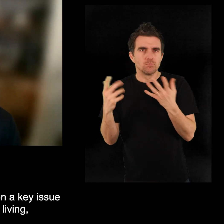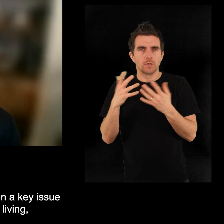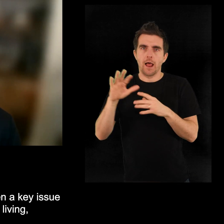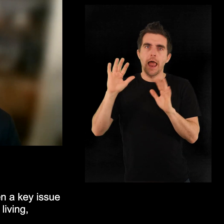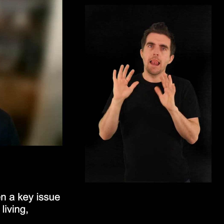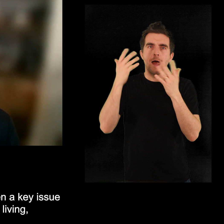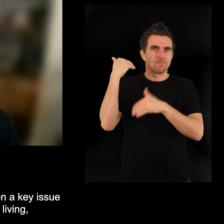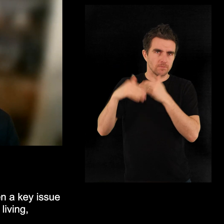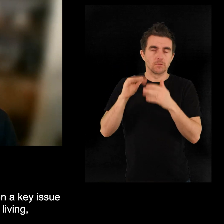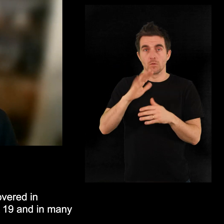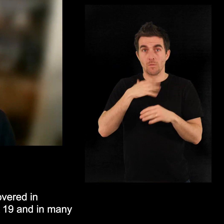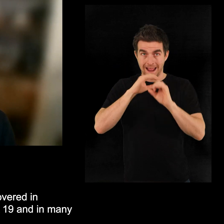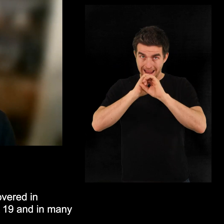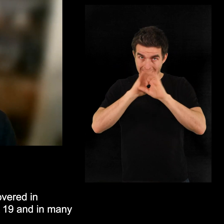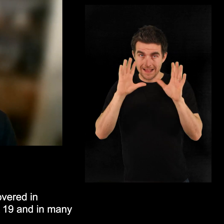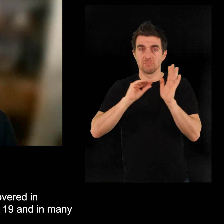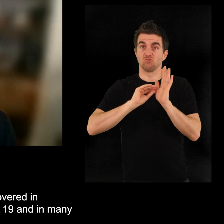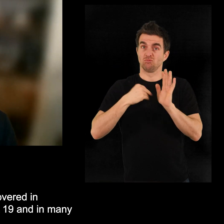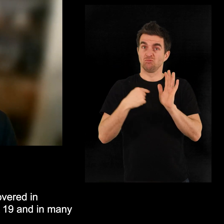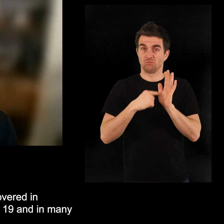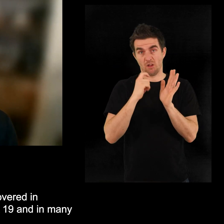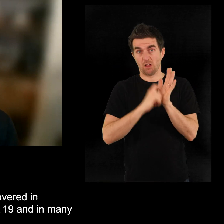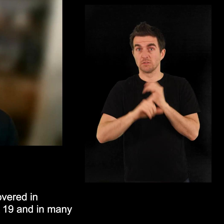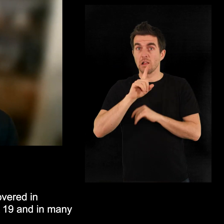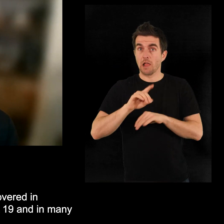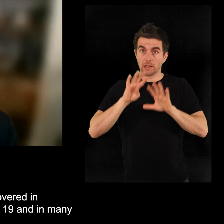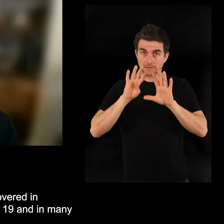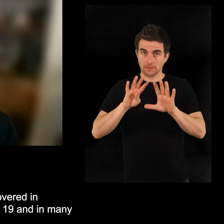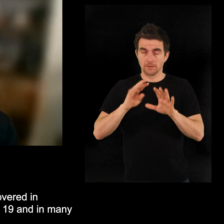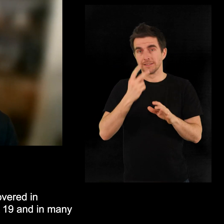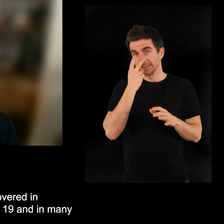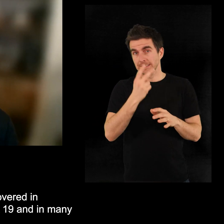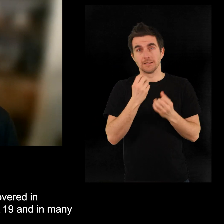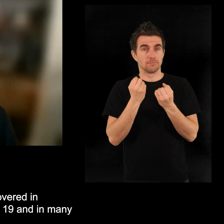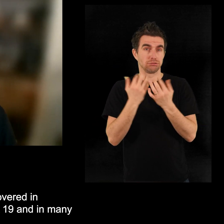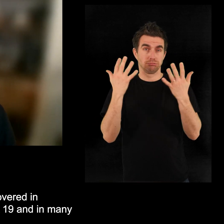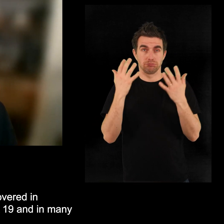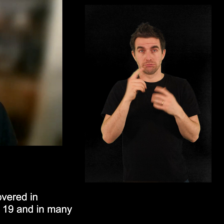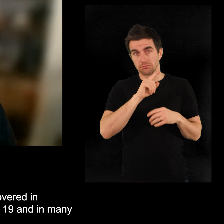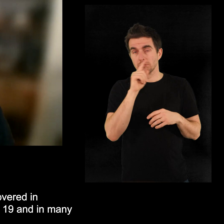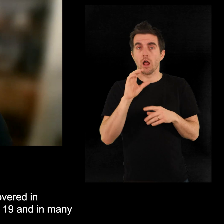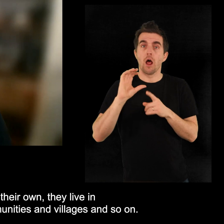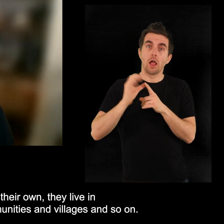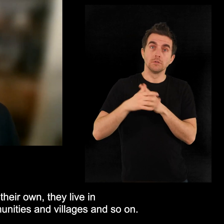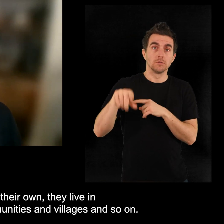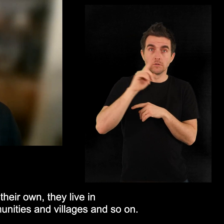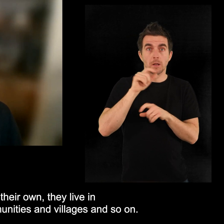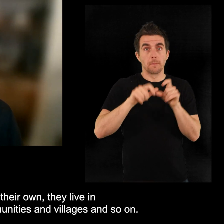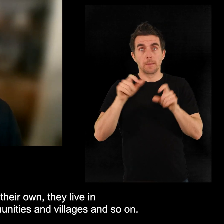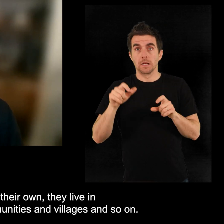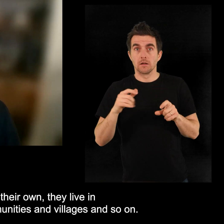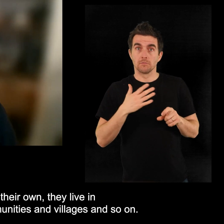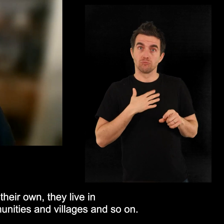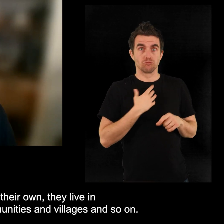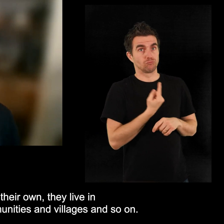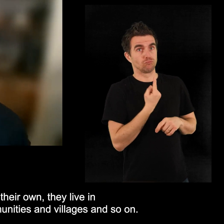particularly independent living, let's be quite clear, and it's covered in the convention under Article 19, and in many cultures, people